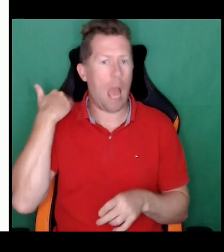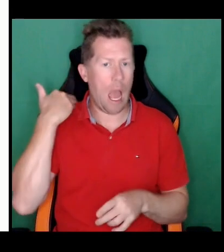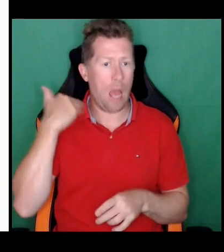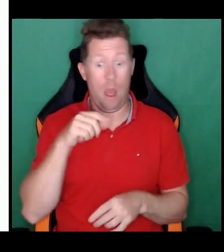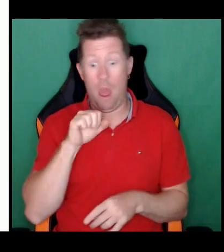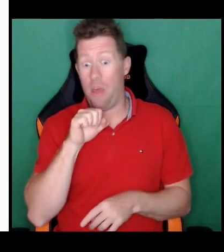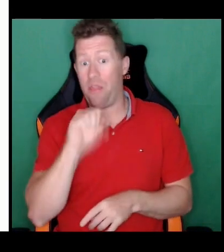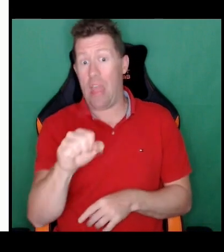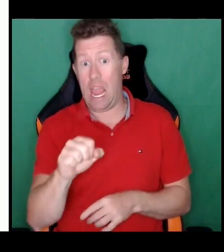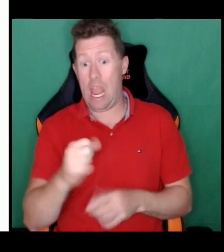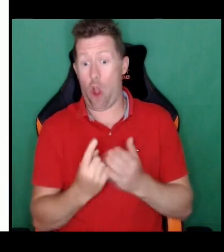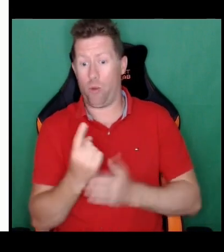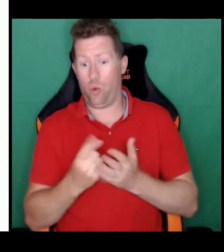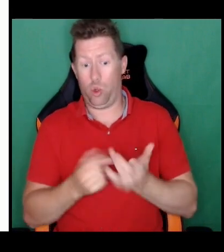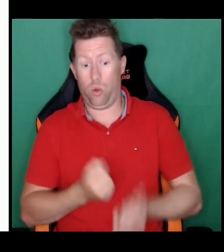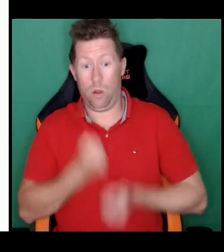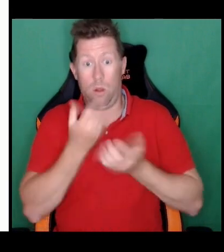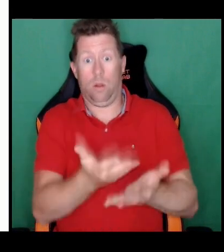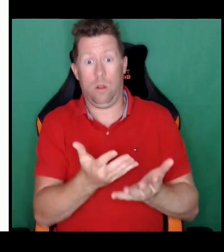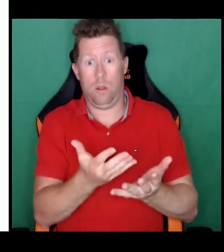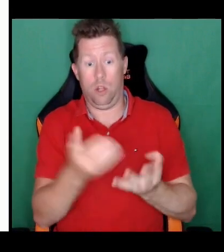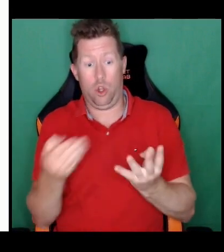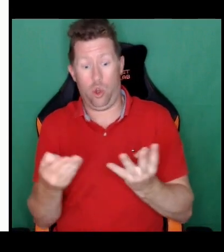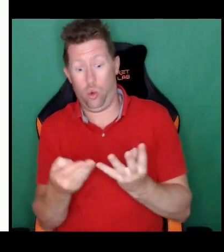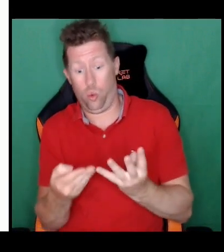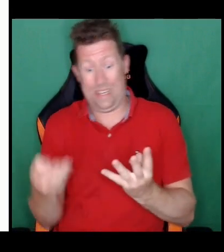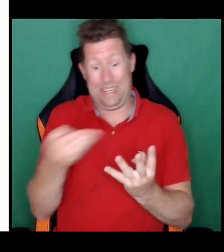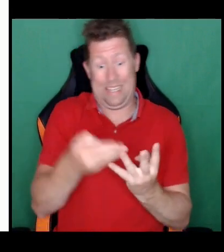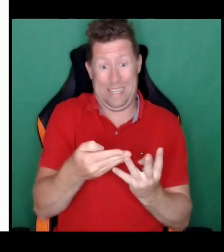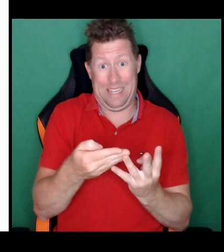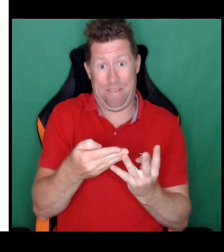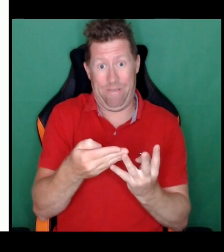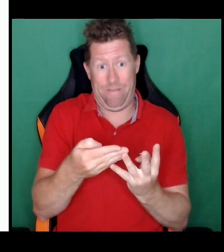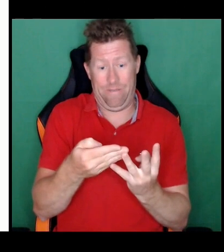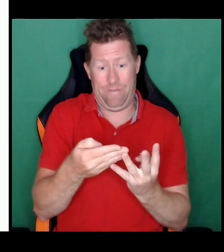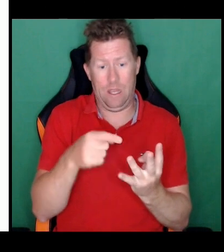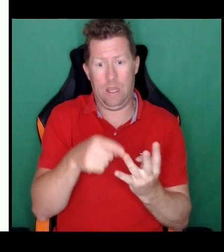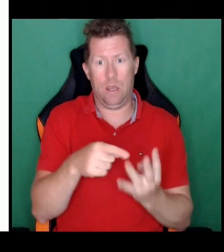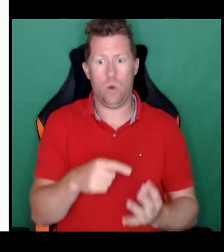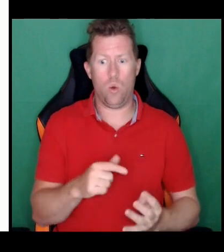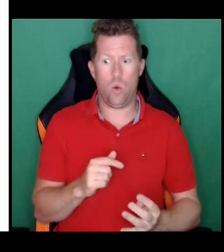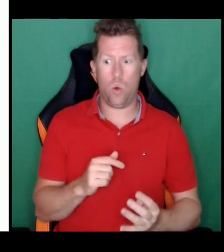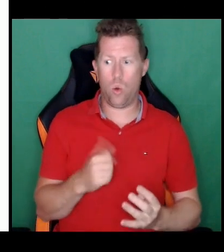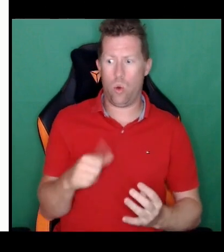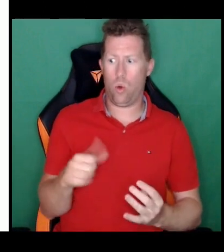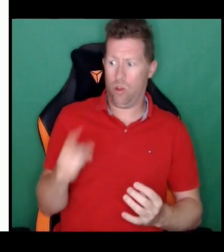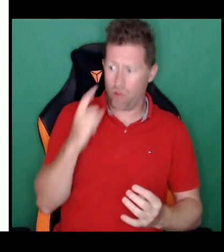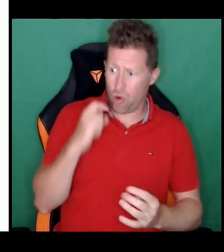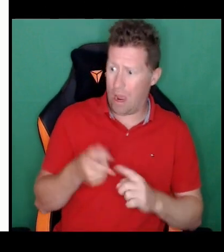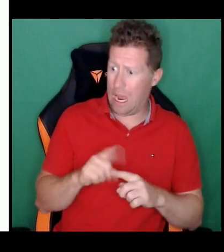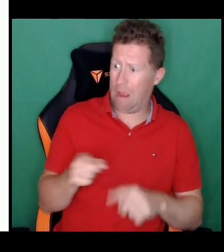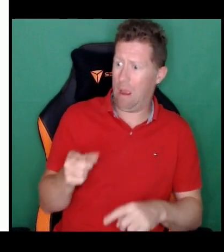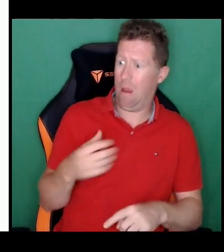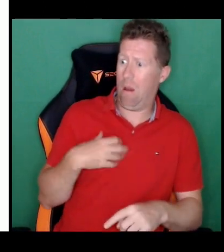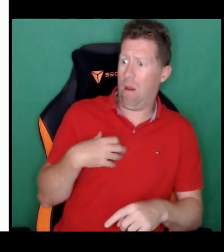voices and opinions to be heard, to nip the curiosity in the bud for susceptibles, may well have merit. Ex-vapers are